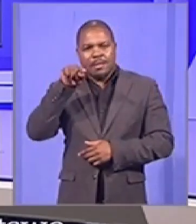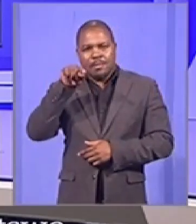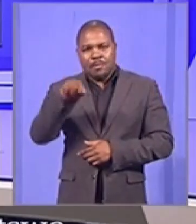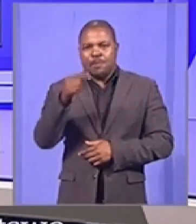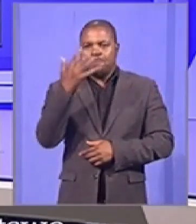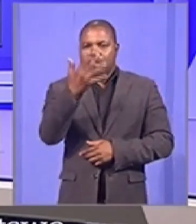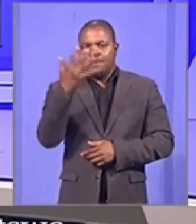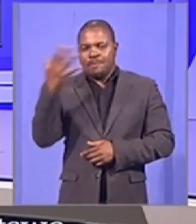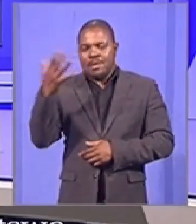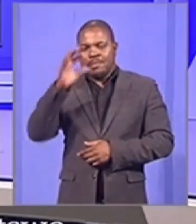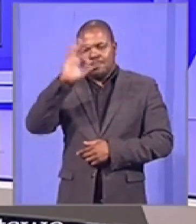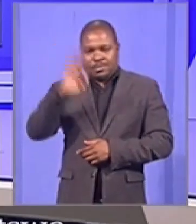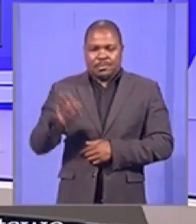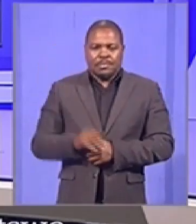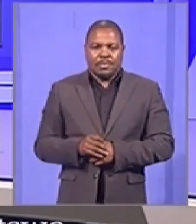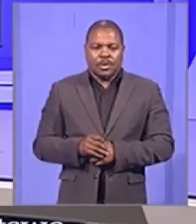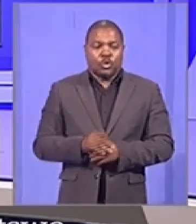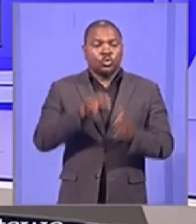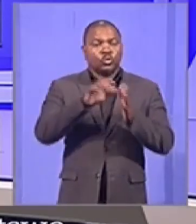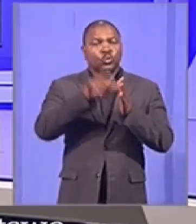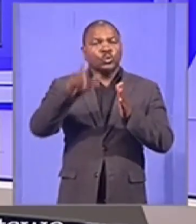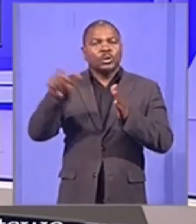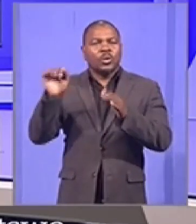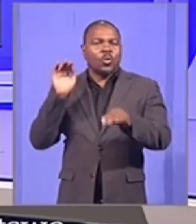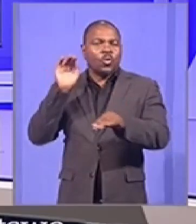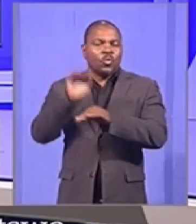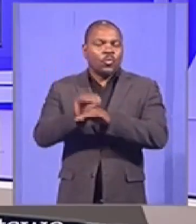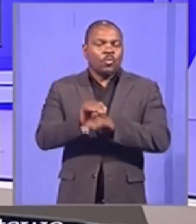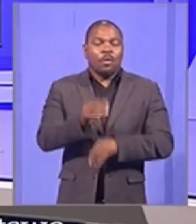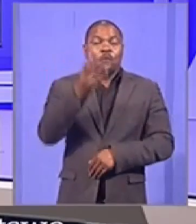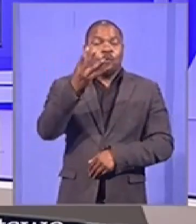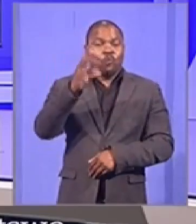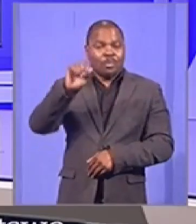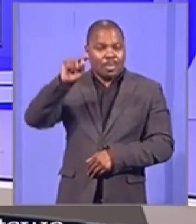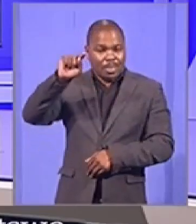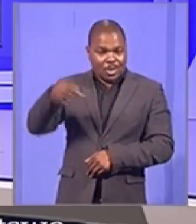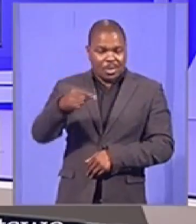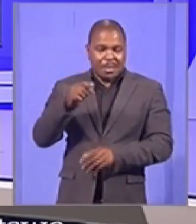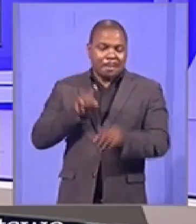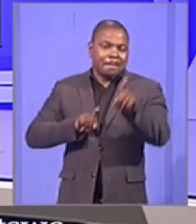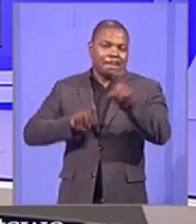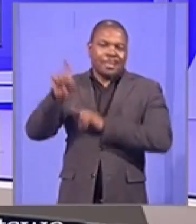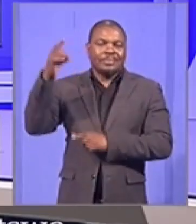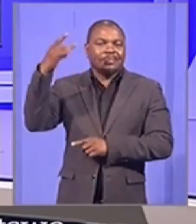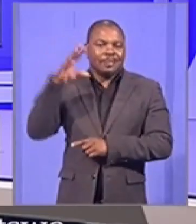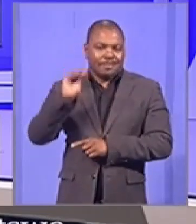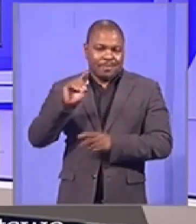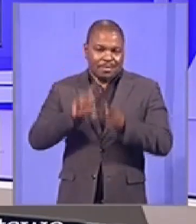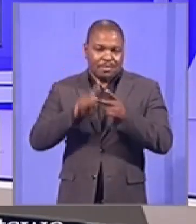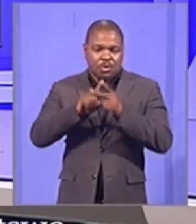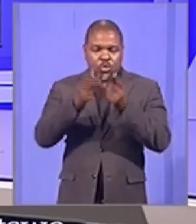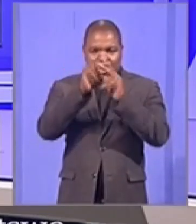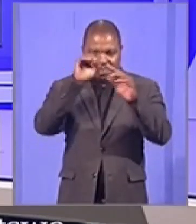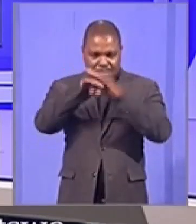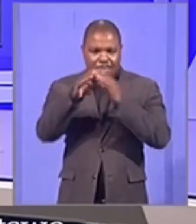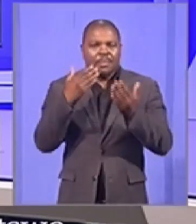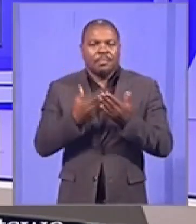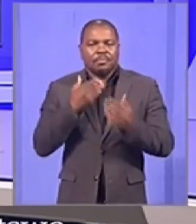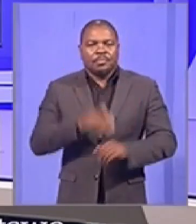79.55. Barutwana ba feta dikete di le 40 ba falotse ka dinaledi le go qualifyela go ya